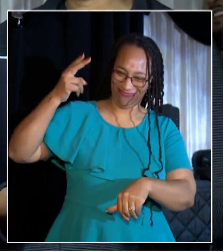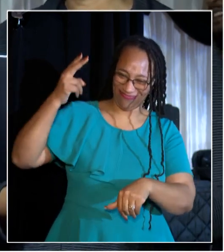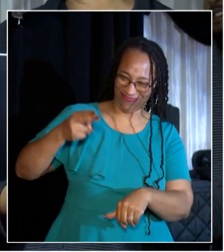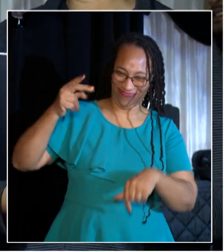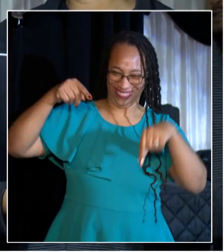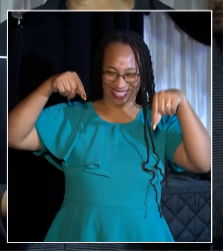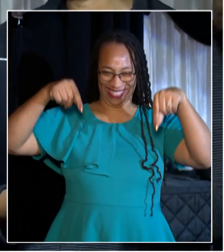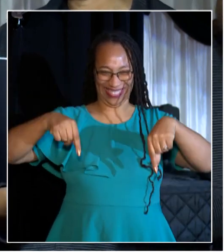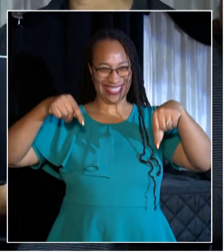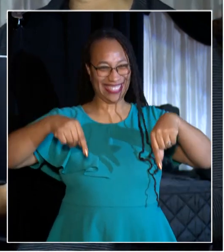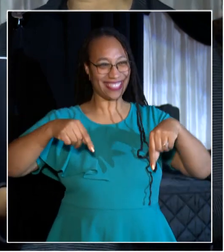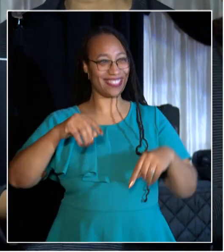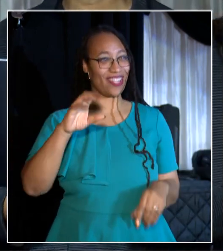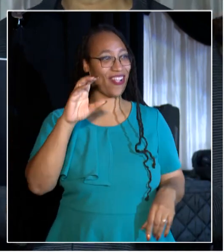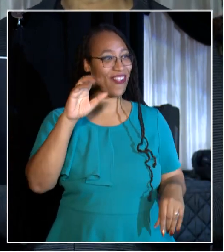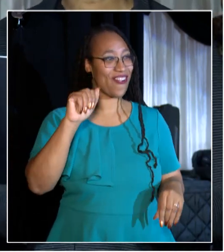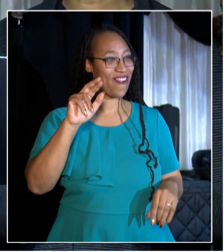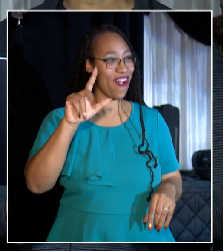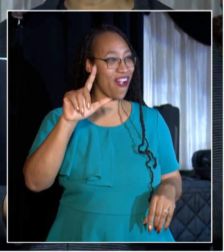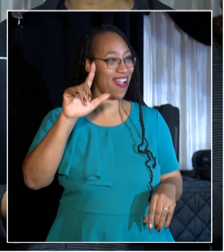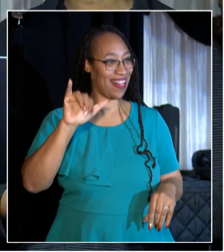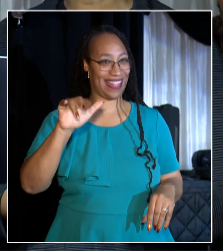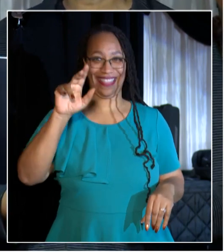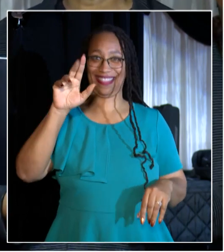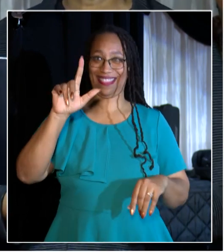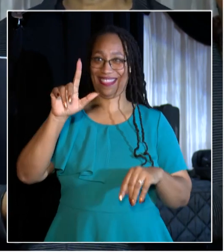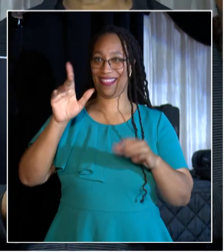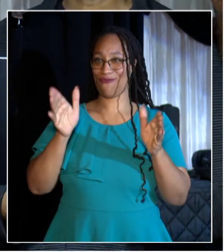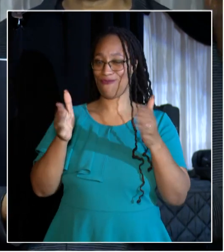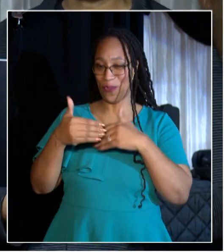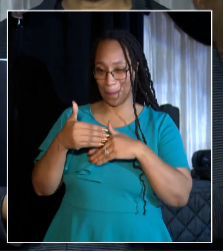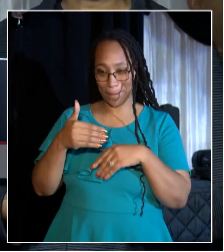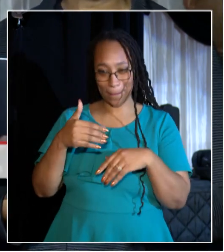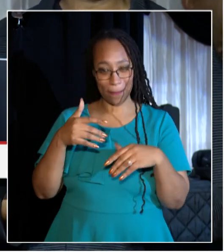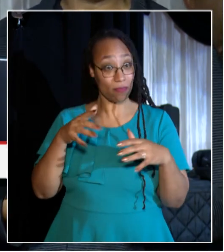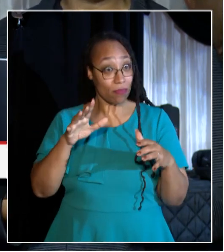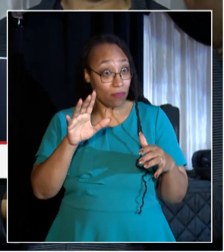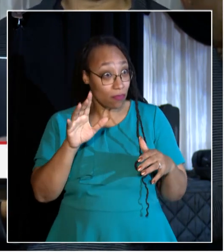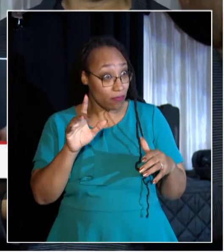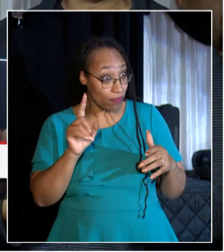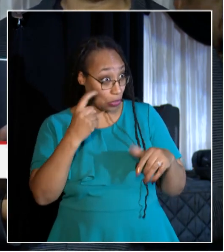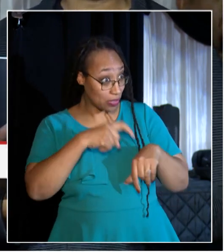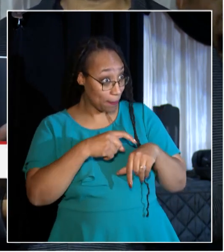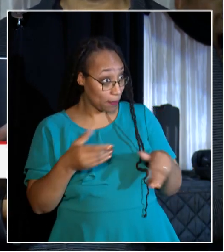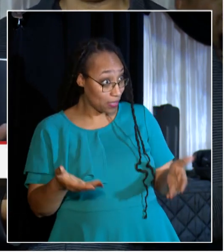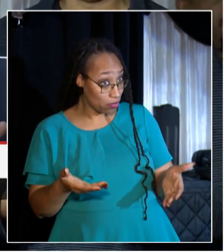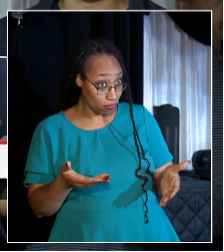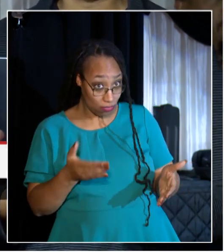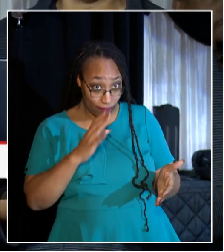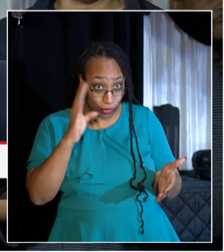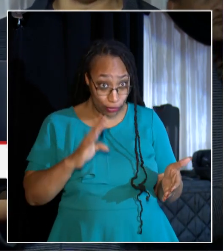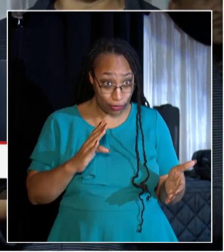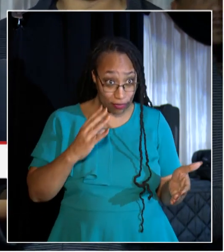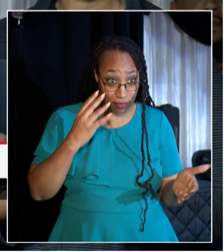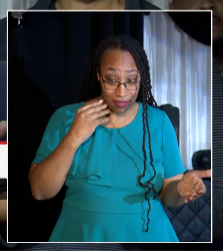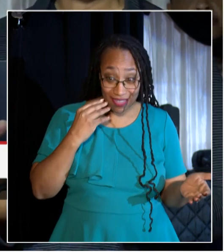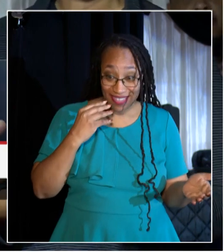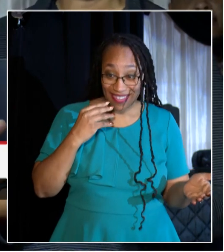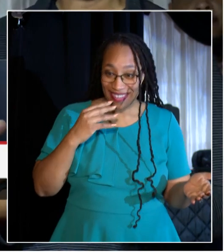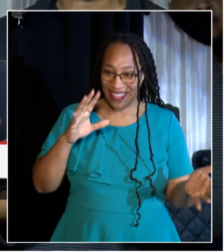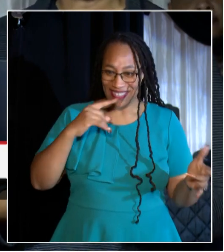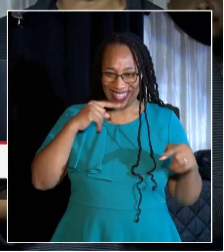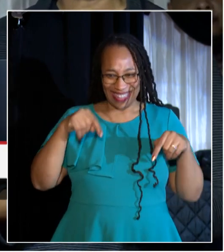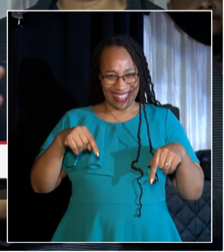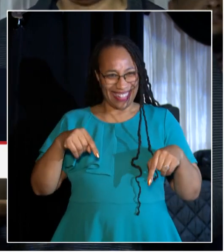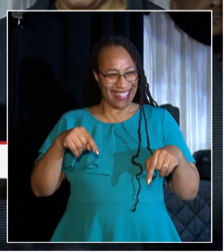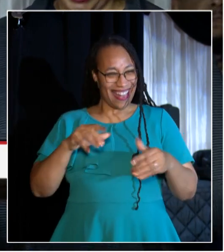have never been here. This is very nice. It looks like where H.D. Wilson had their first prom. When the